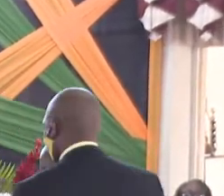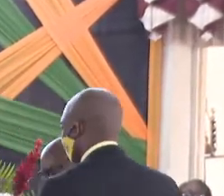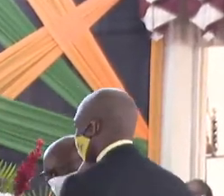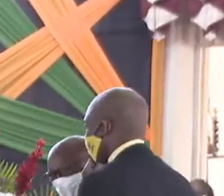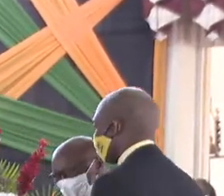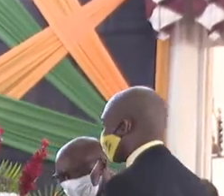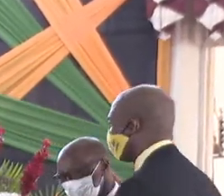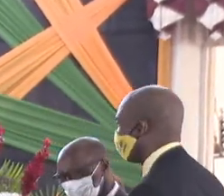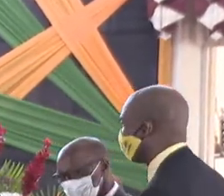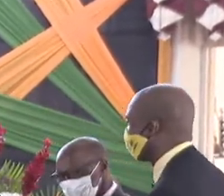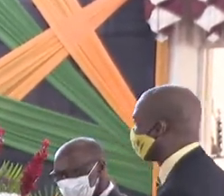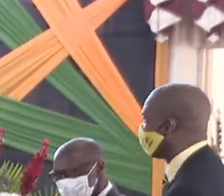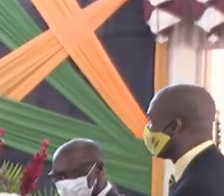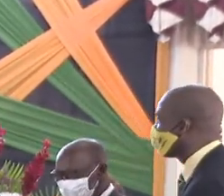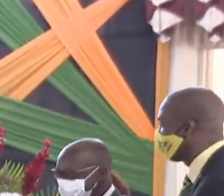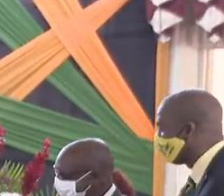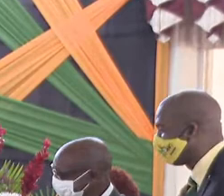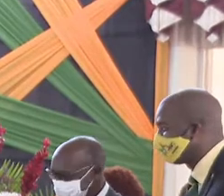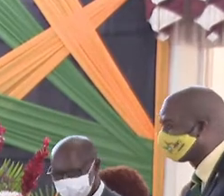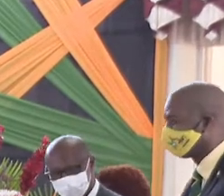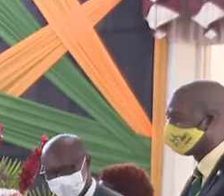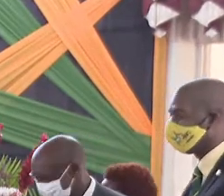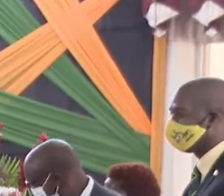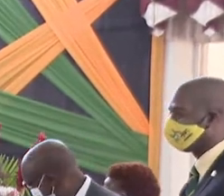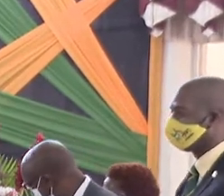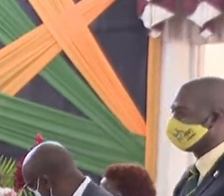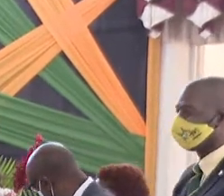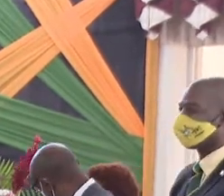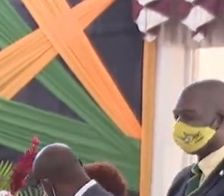Let's give them a big round of applause.